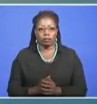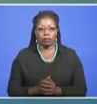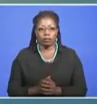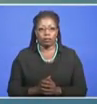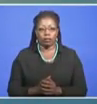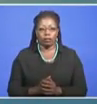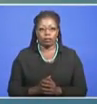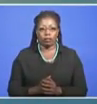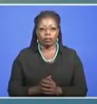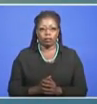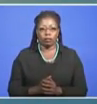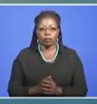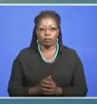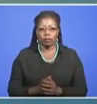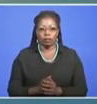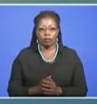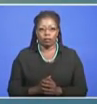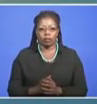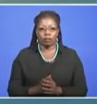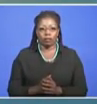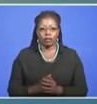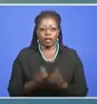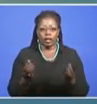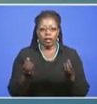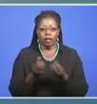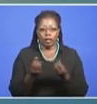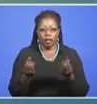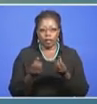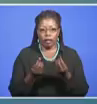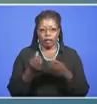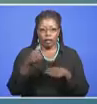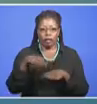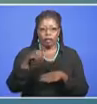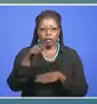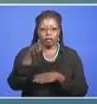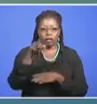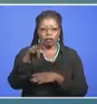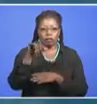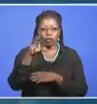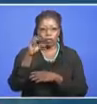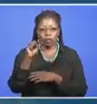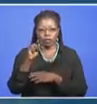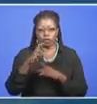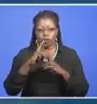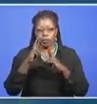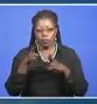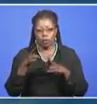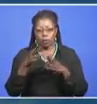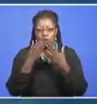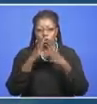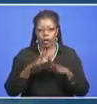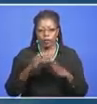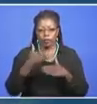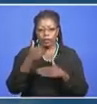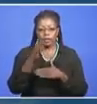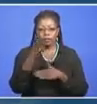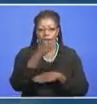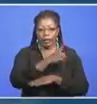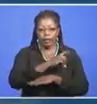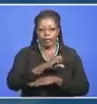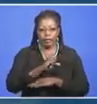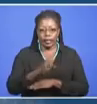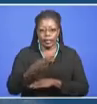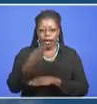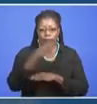A look at weather, nothing in the tropics to report to you. It's quiet and it will be that way at least for the next 5 days. And then we have that upper level